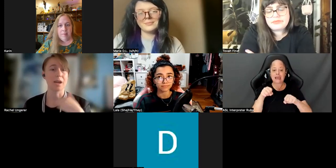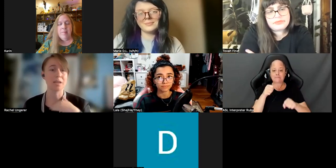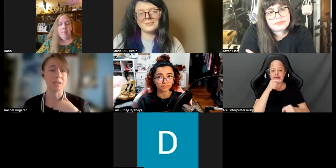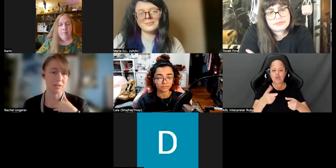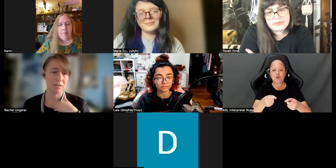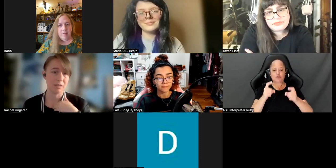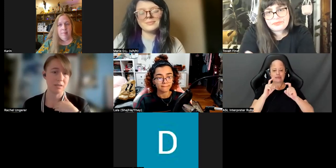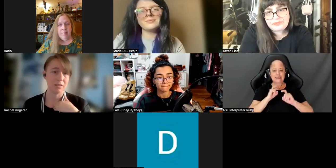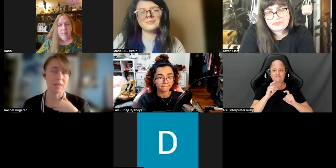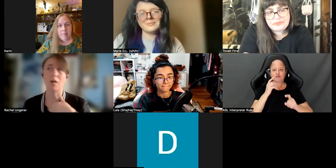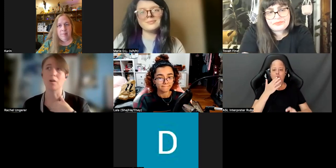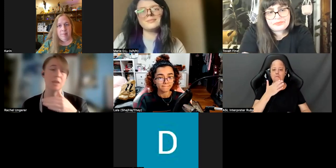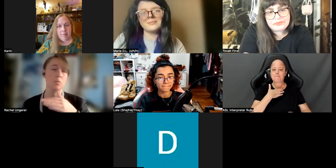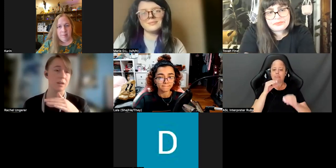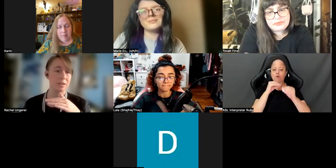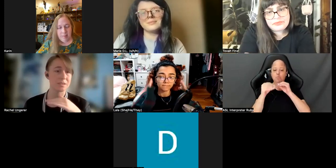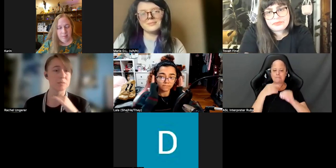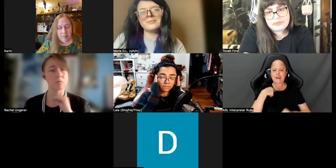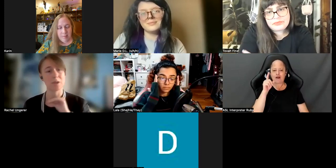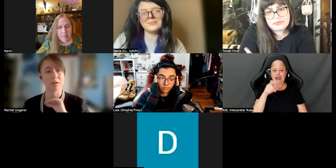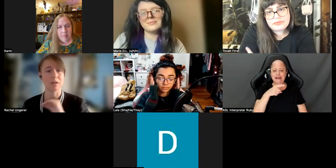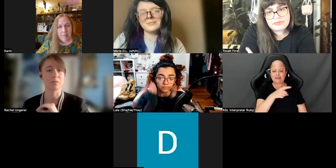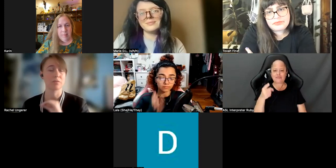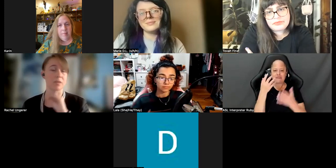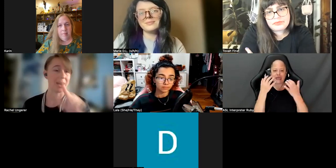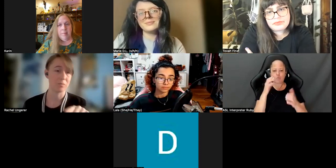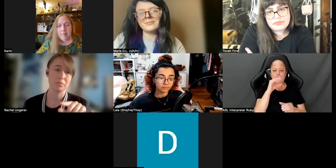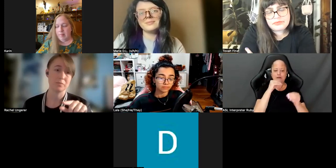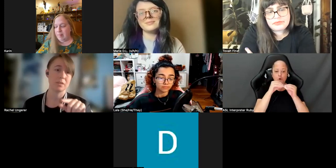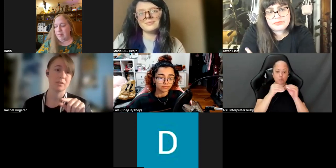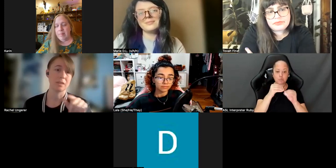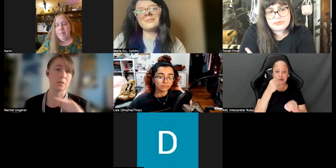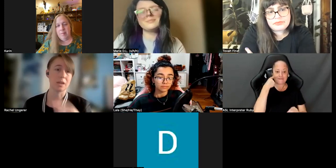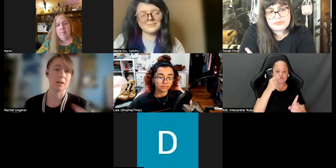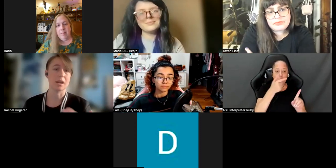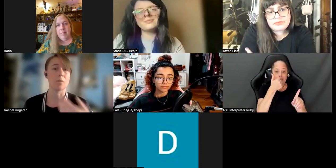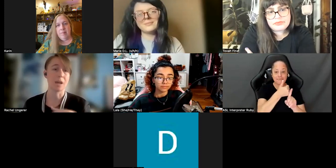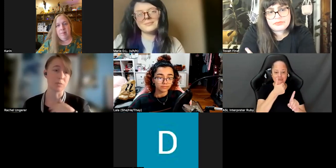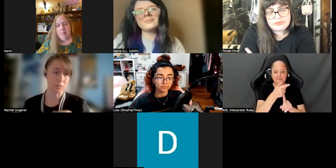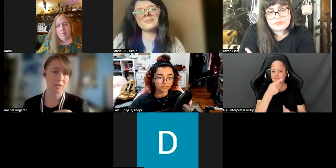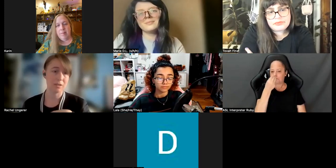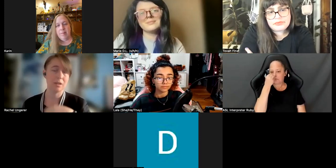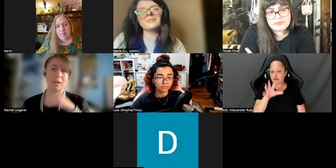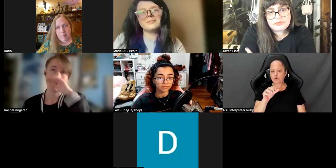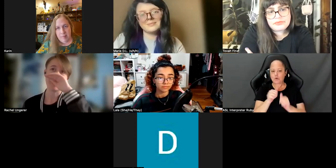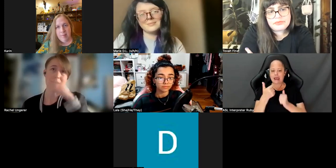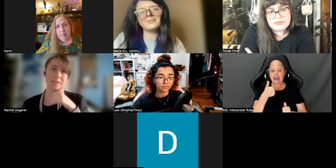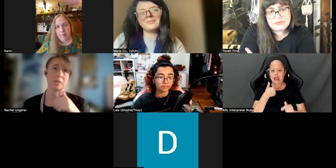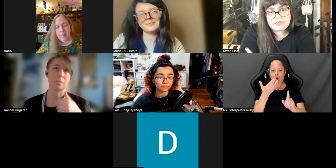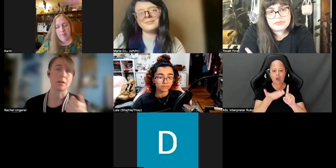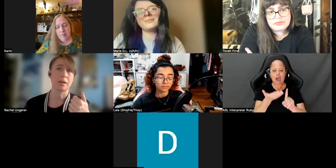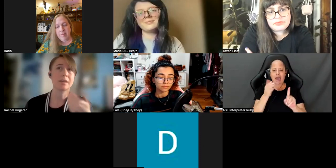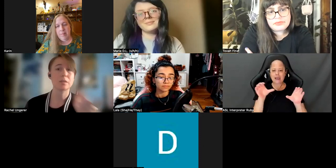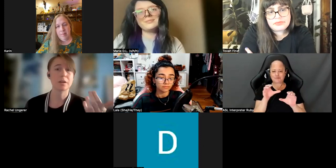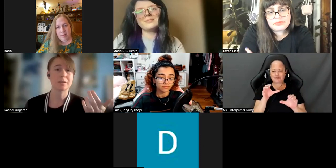kind of repair I need, then all they want is to be repaired enough for them. They don't care how I'm doing. And